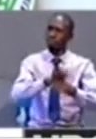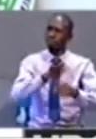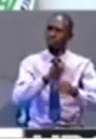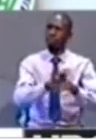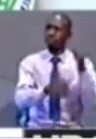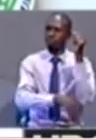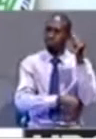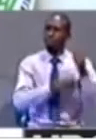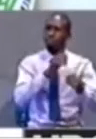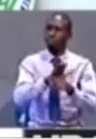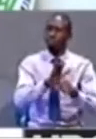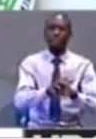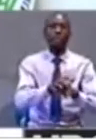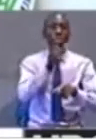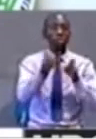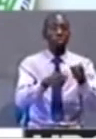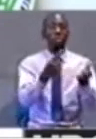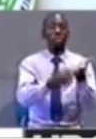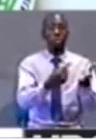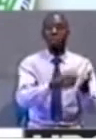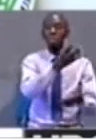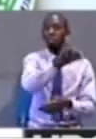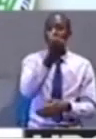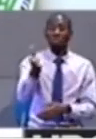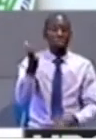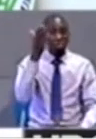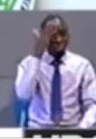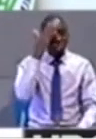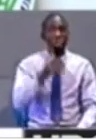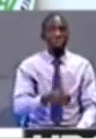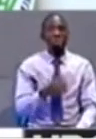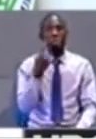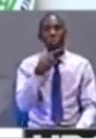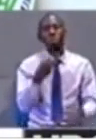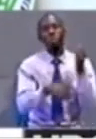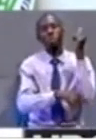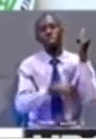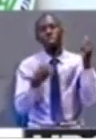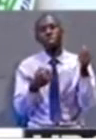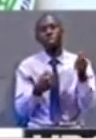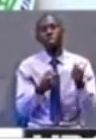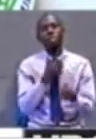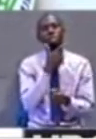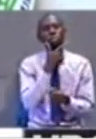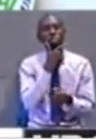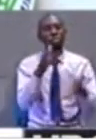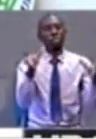Everybody in Uganda knows who cheated. It was the Chagulany's